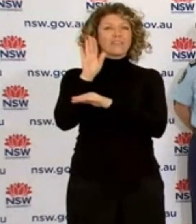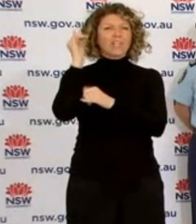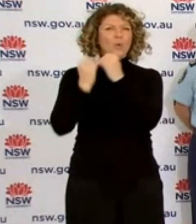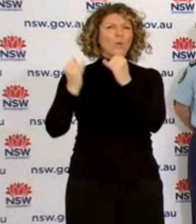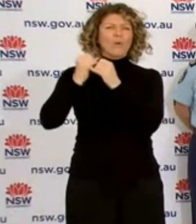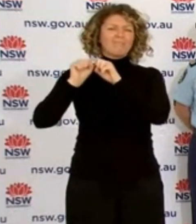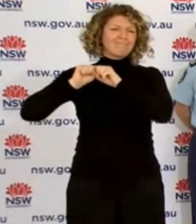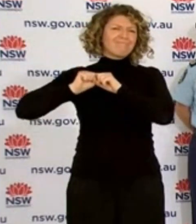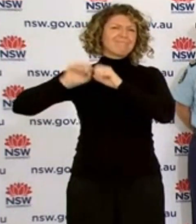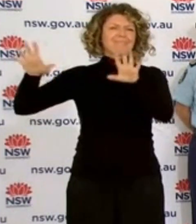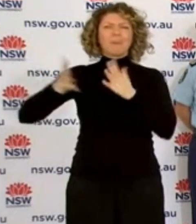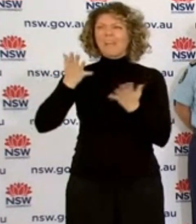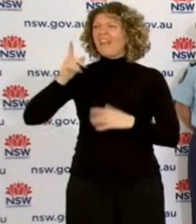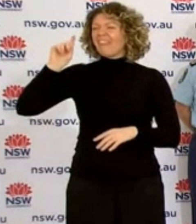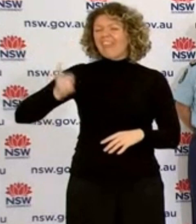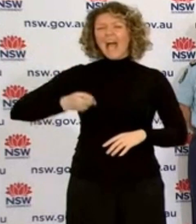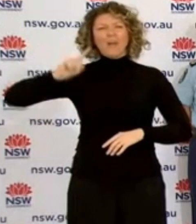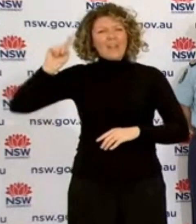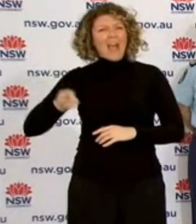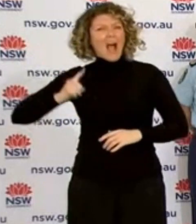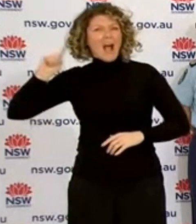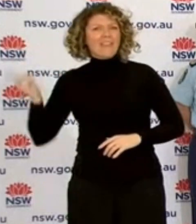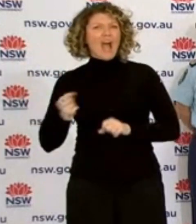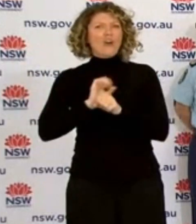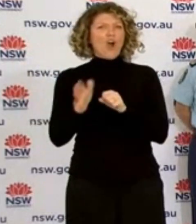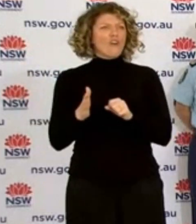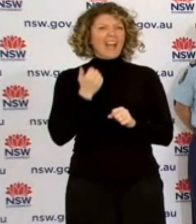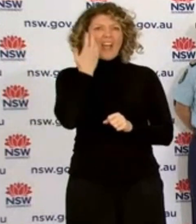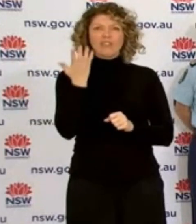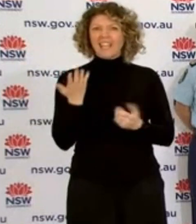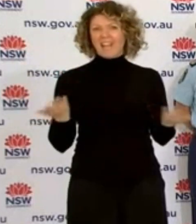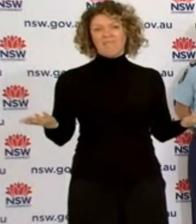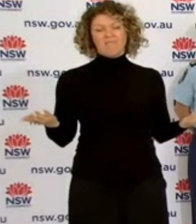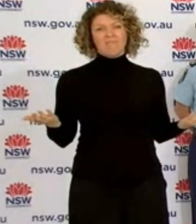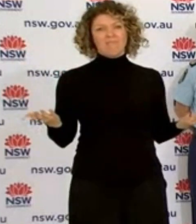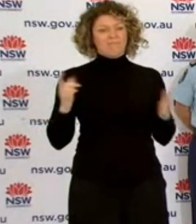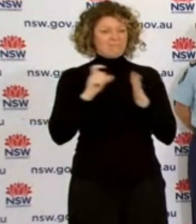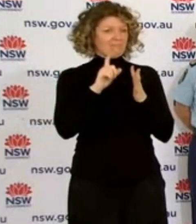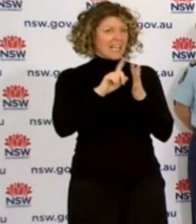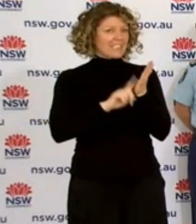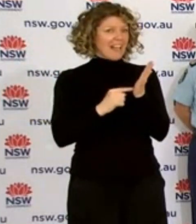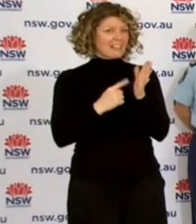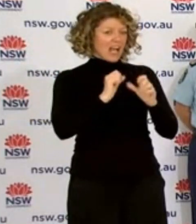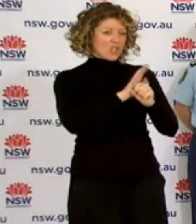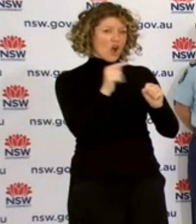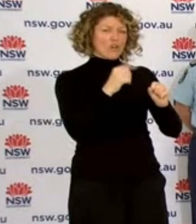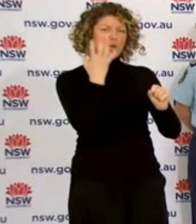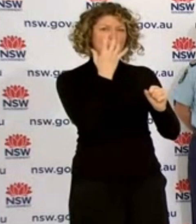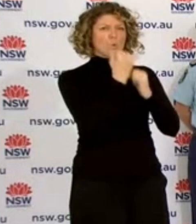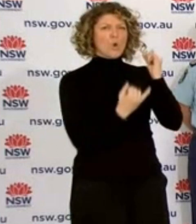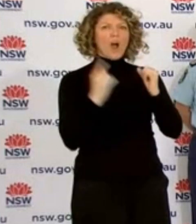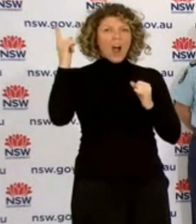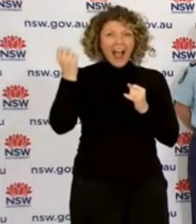they have literally thousands and thousands and thousands of cases a day. That's what Delta is doing to communities that have much